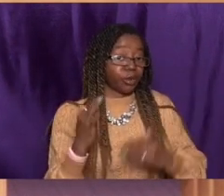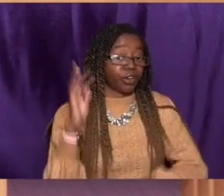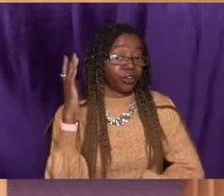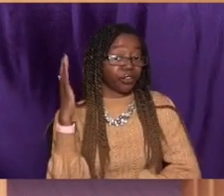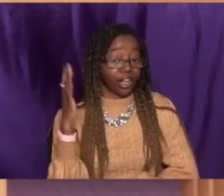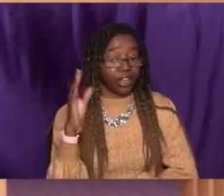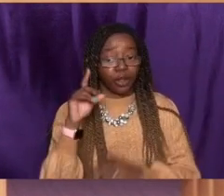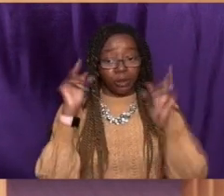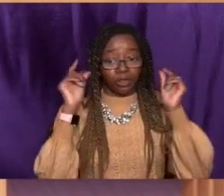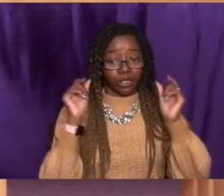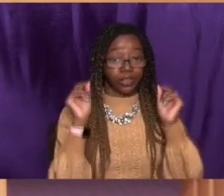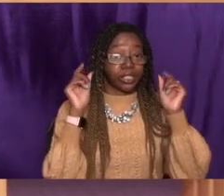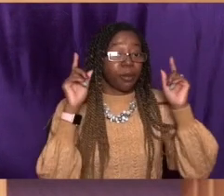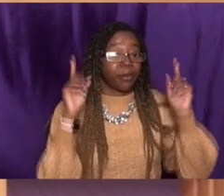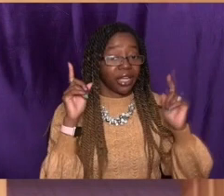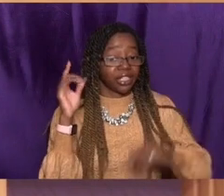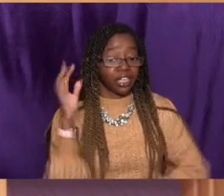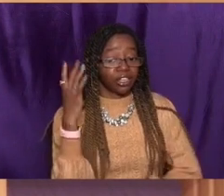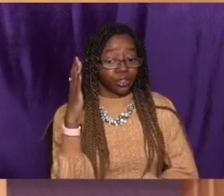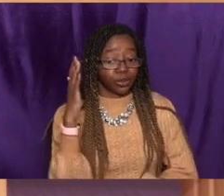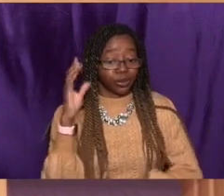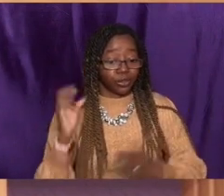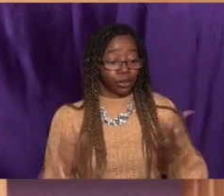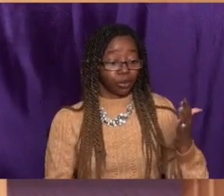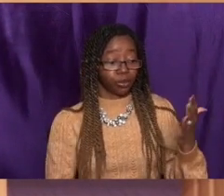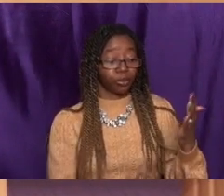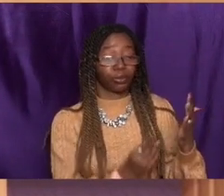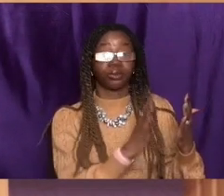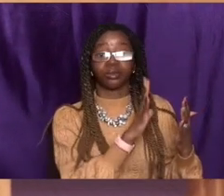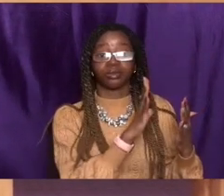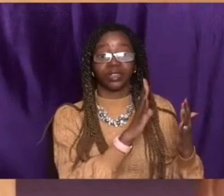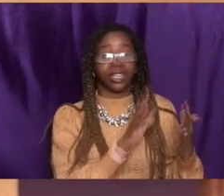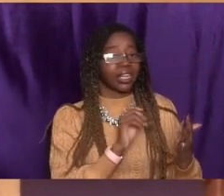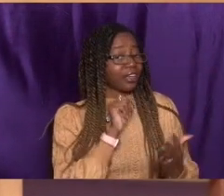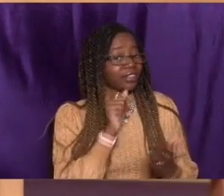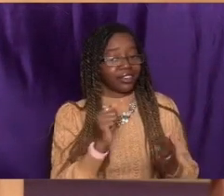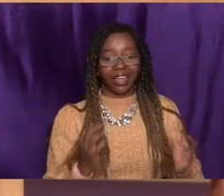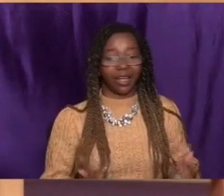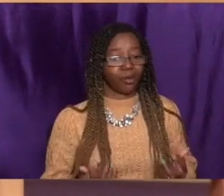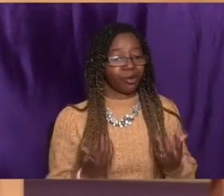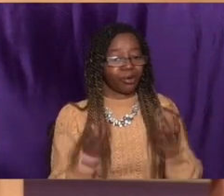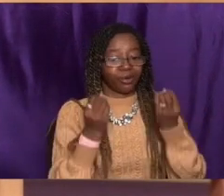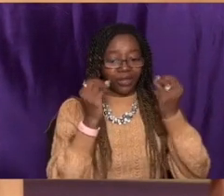Moses was amazed because the bush was engulfed in fire, but it did not burn up.